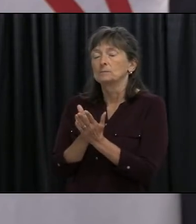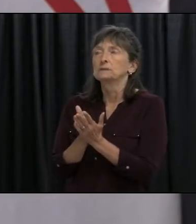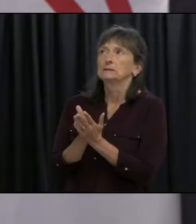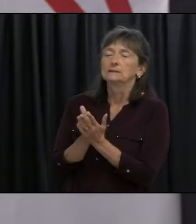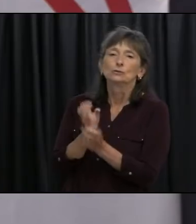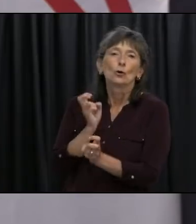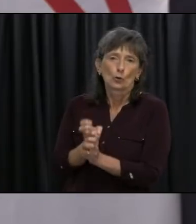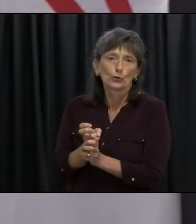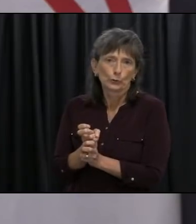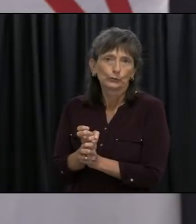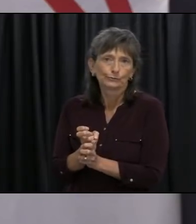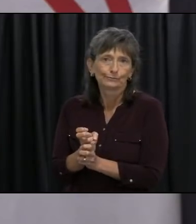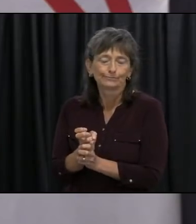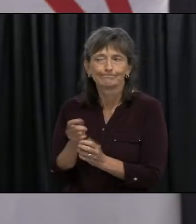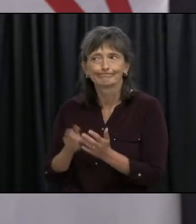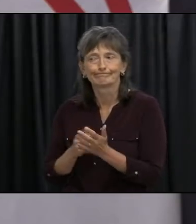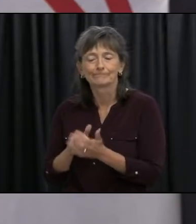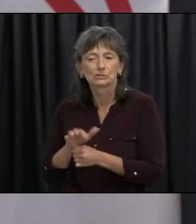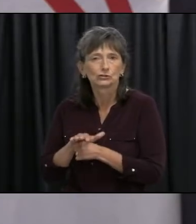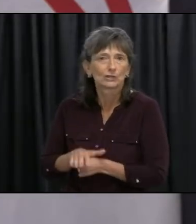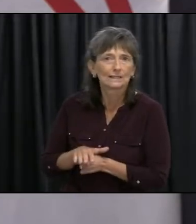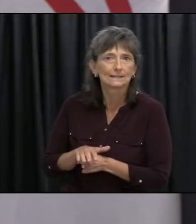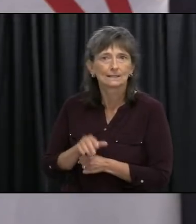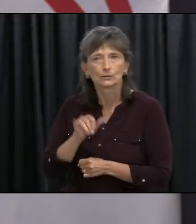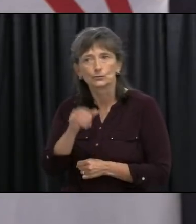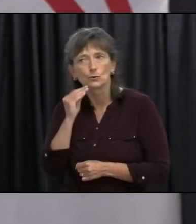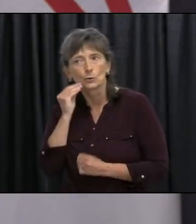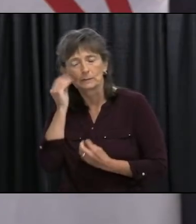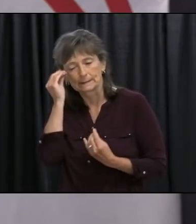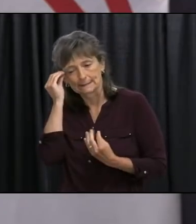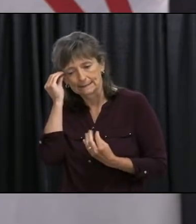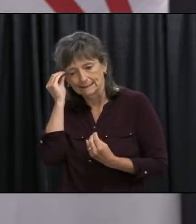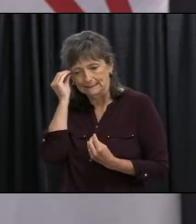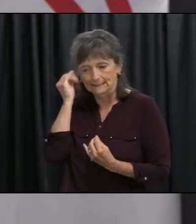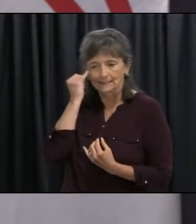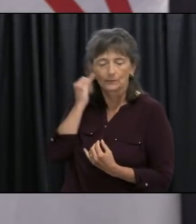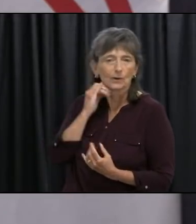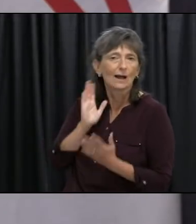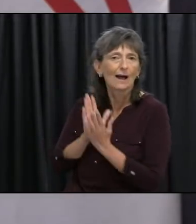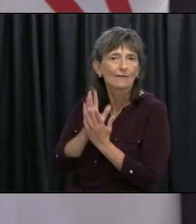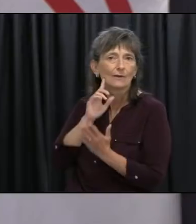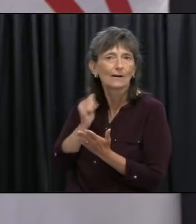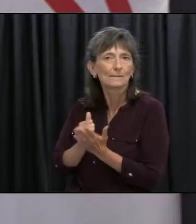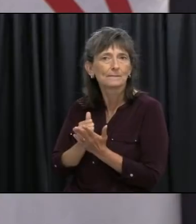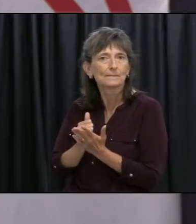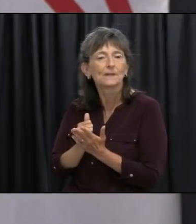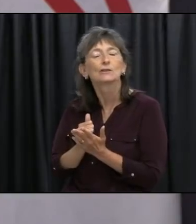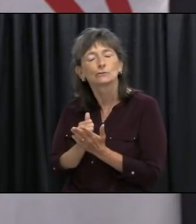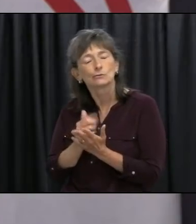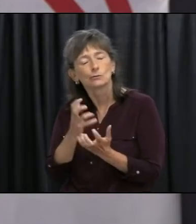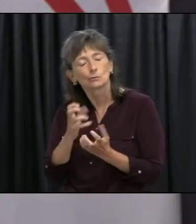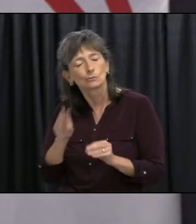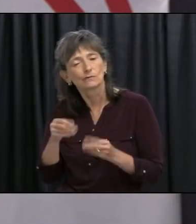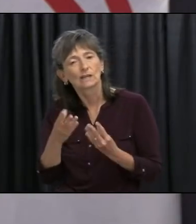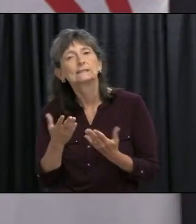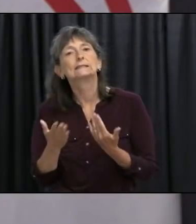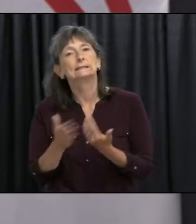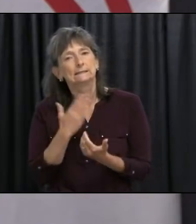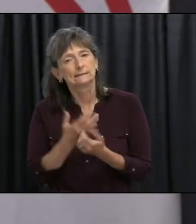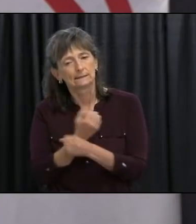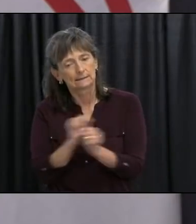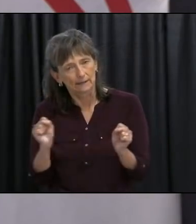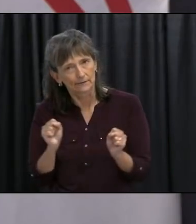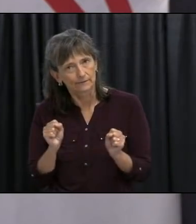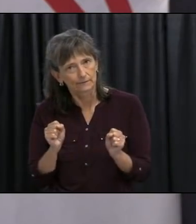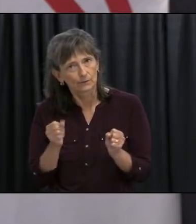and some cases, time and thought goes into this. And that's why we wanted to provide an easy and a safe way to connect you with the services that